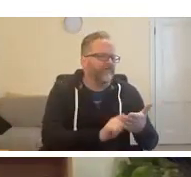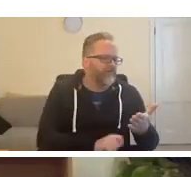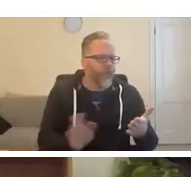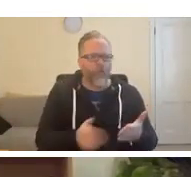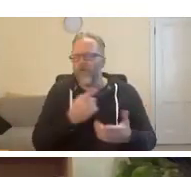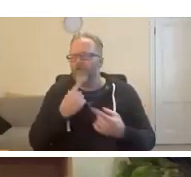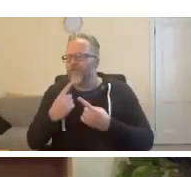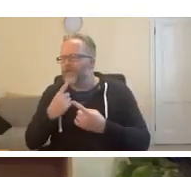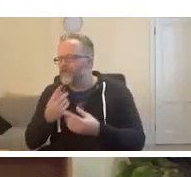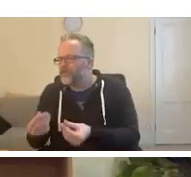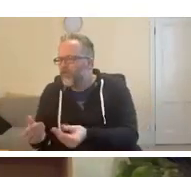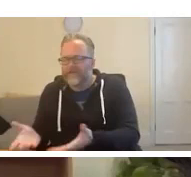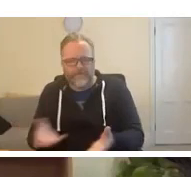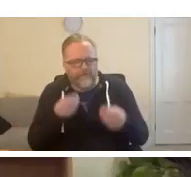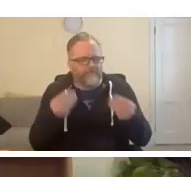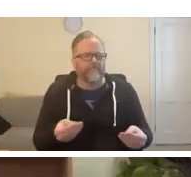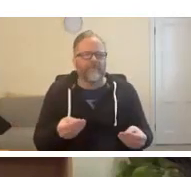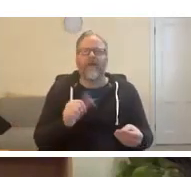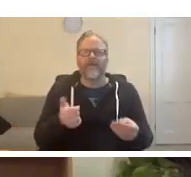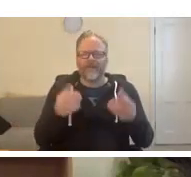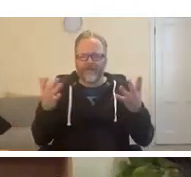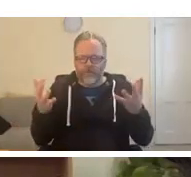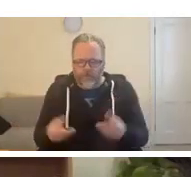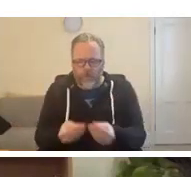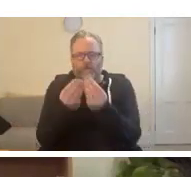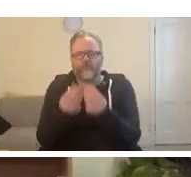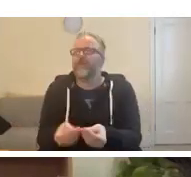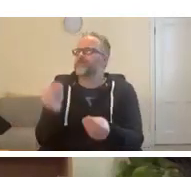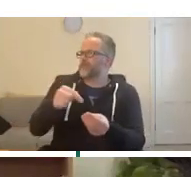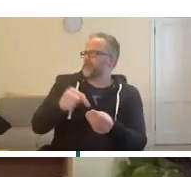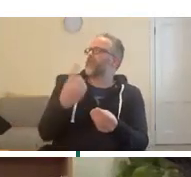of information to be able to distill this message within.